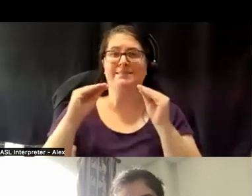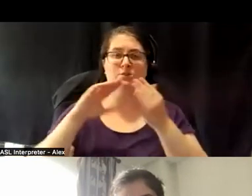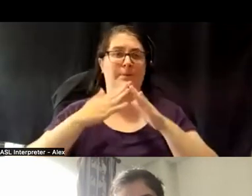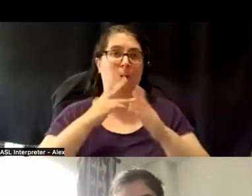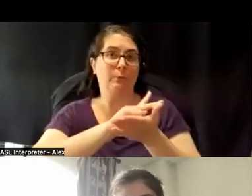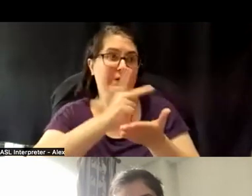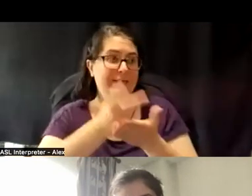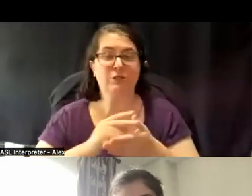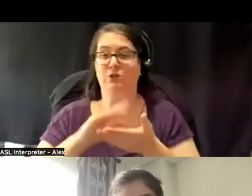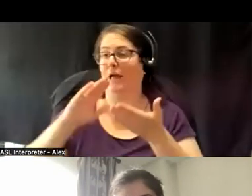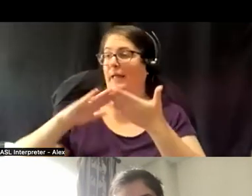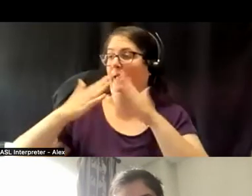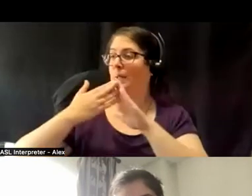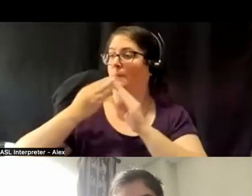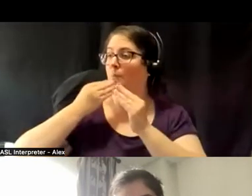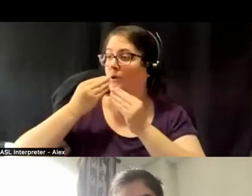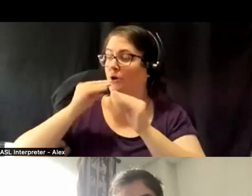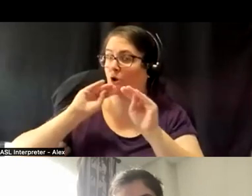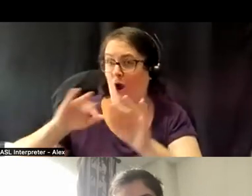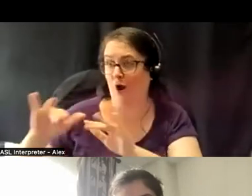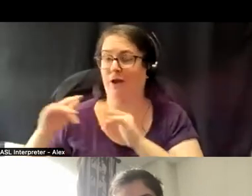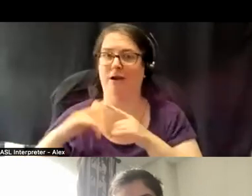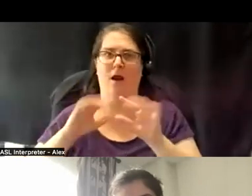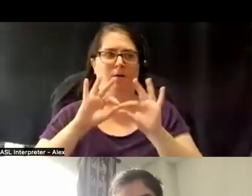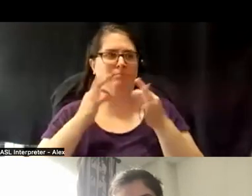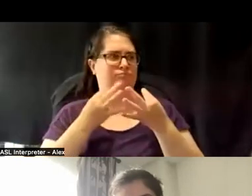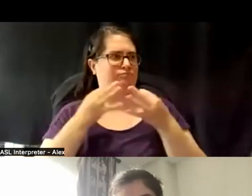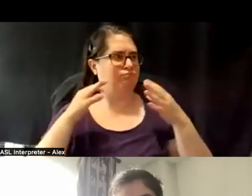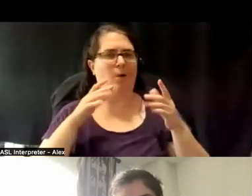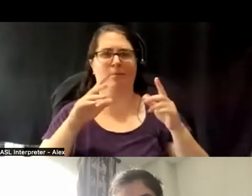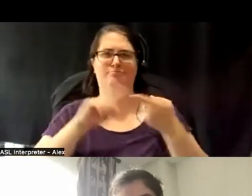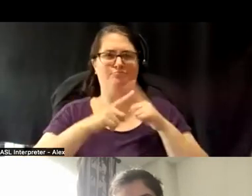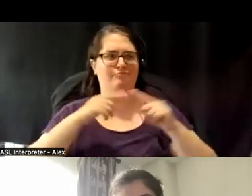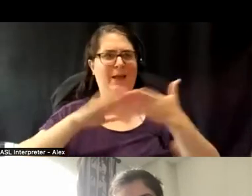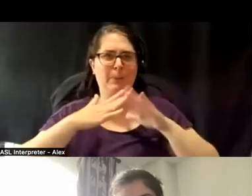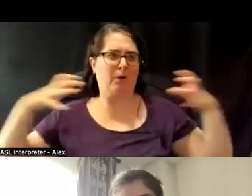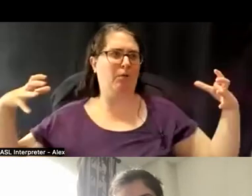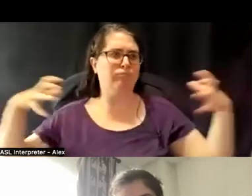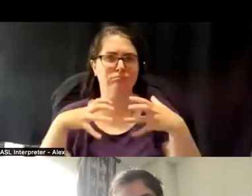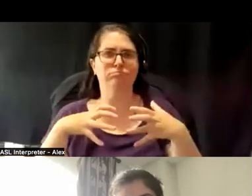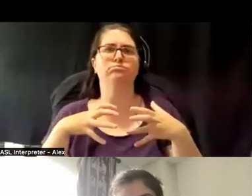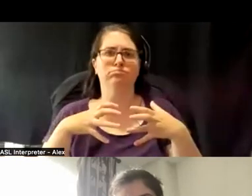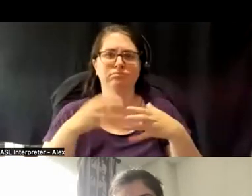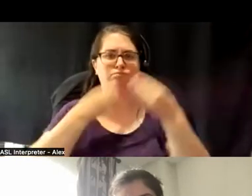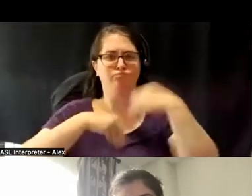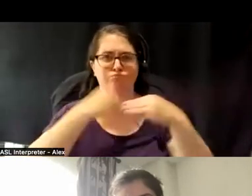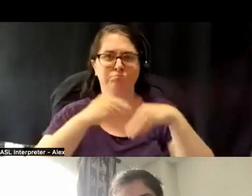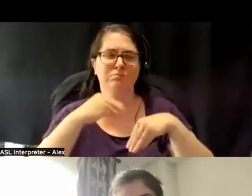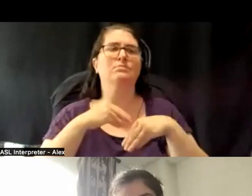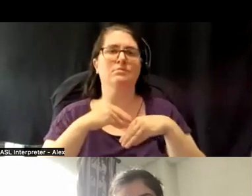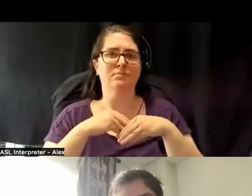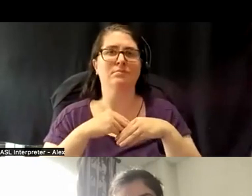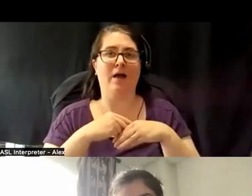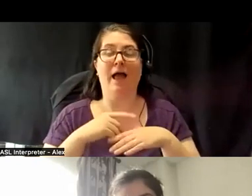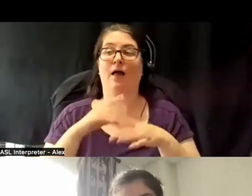kitchens and gardens, food forests, gathering to eat together at all times of the day. And having a loving relationship with culturally relevant